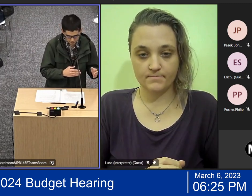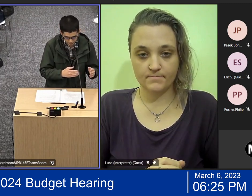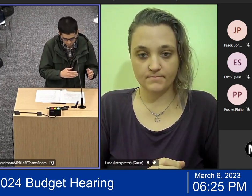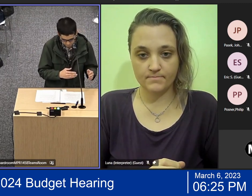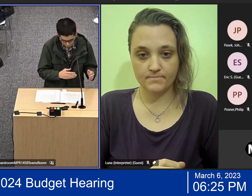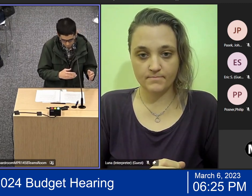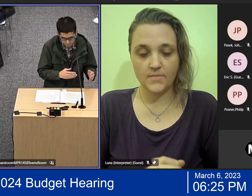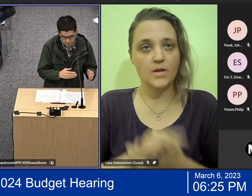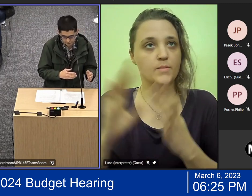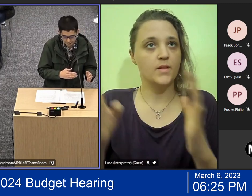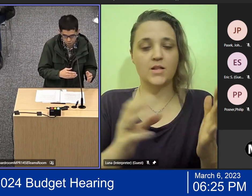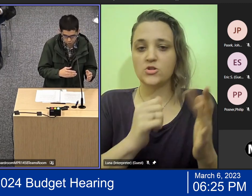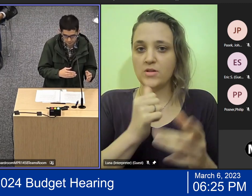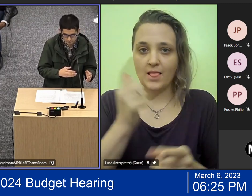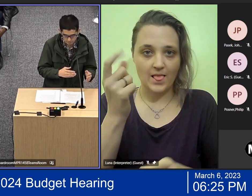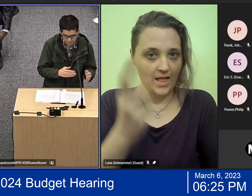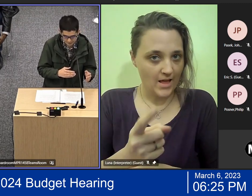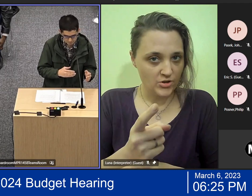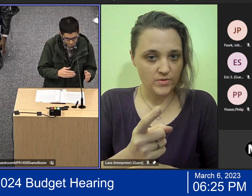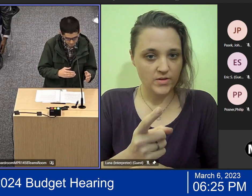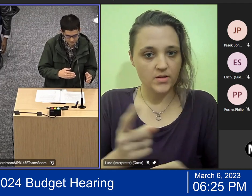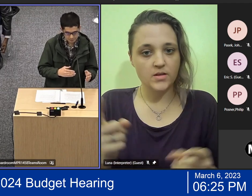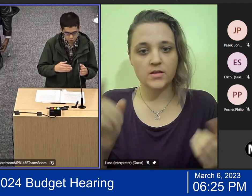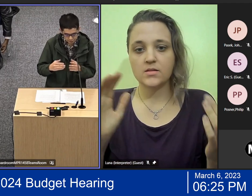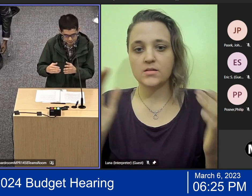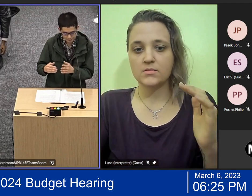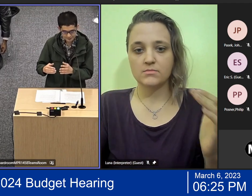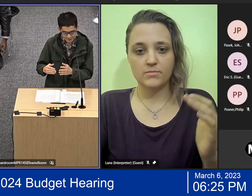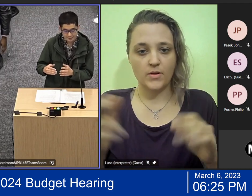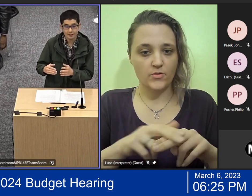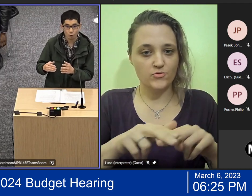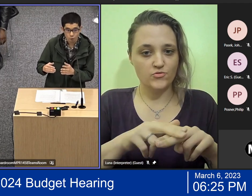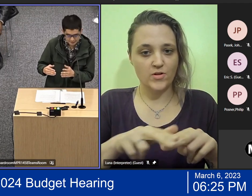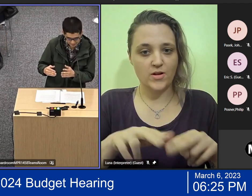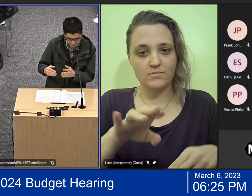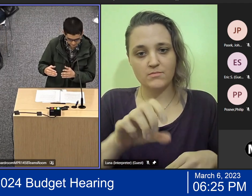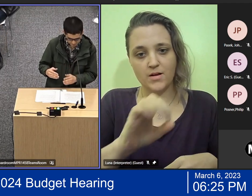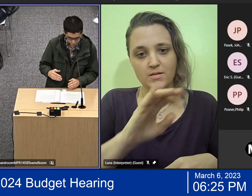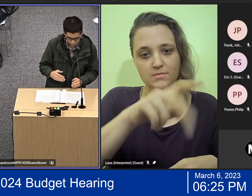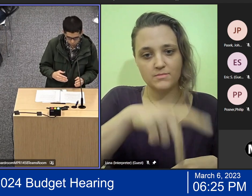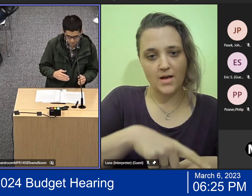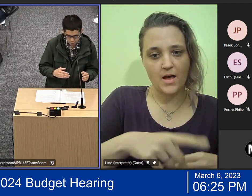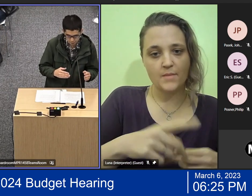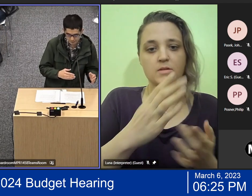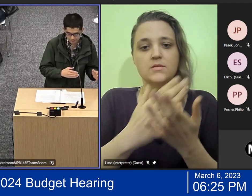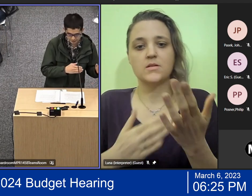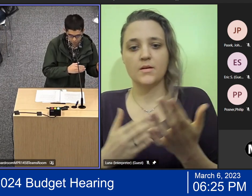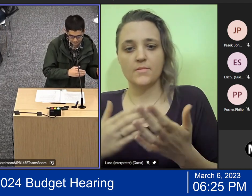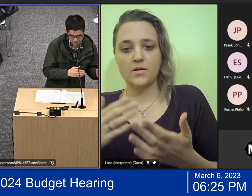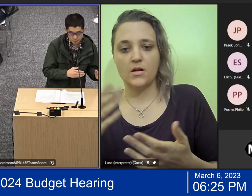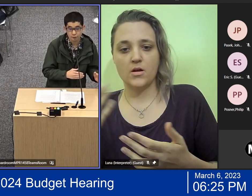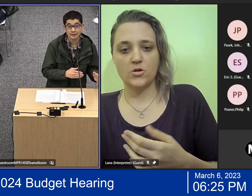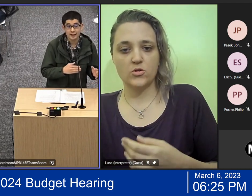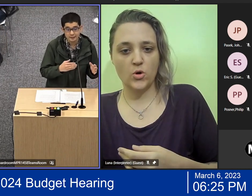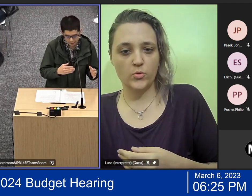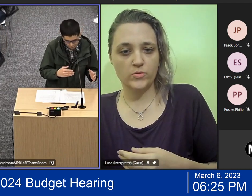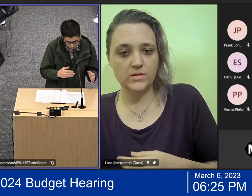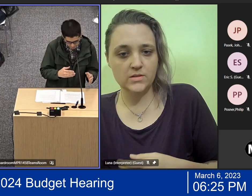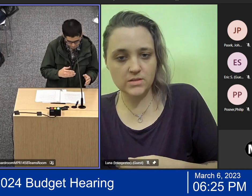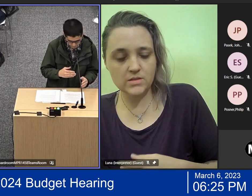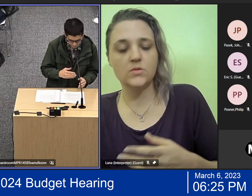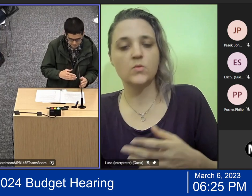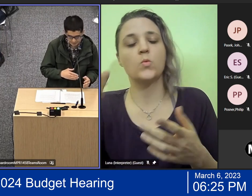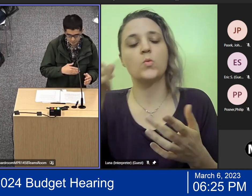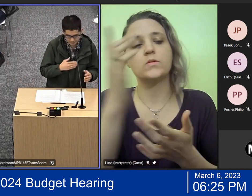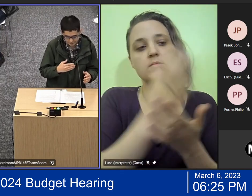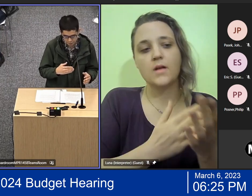States. Times are not accurate. Comparing the live train bus map, some trains and buses are ghosted.